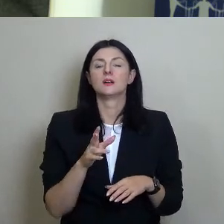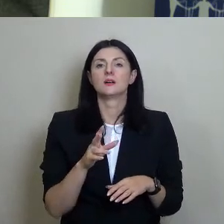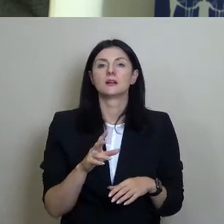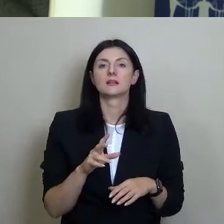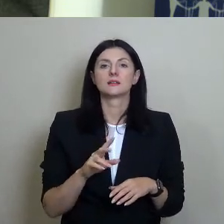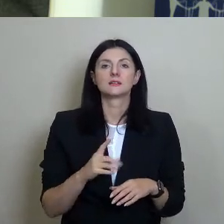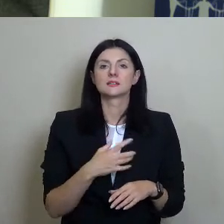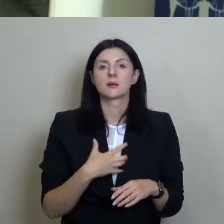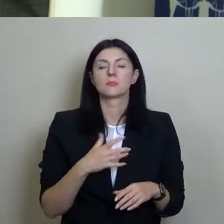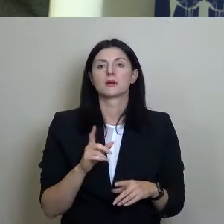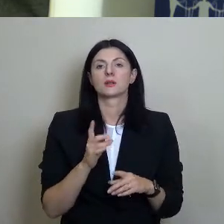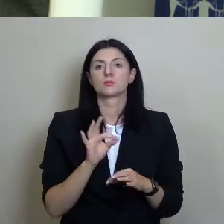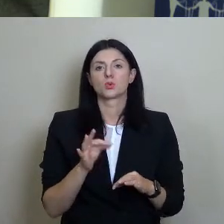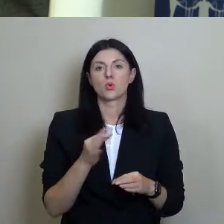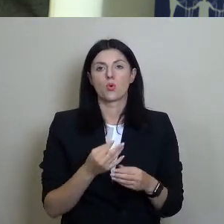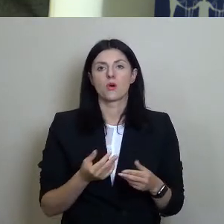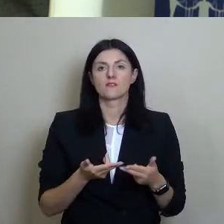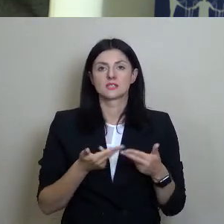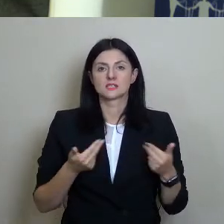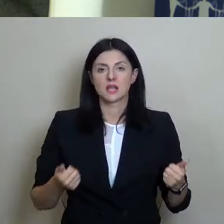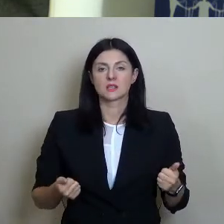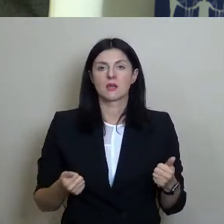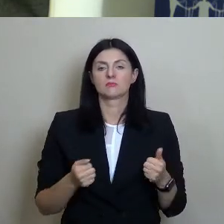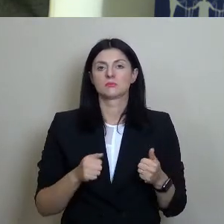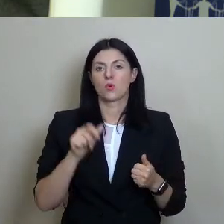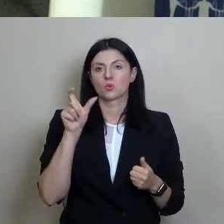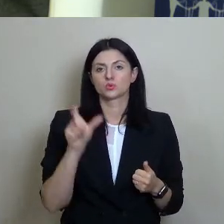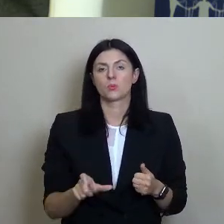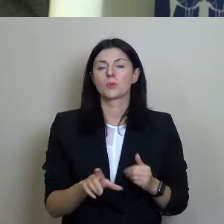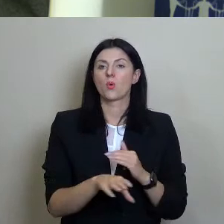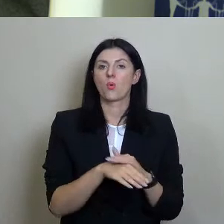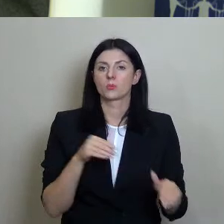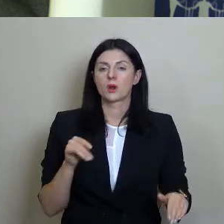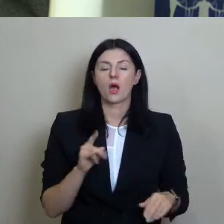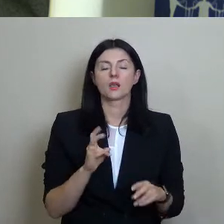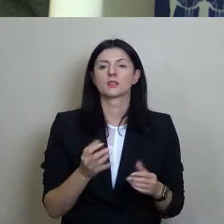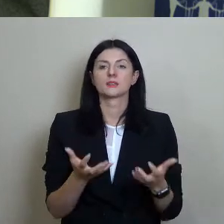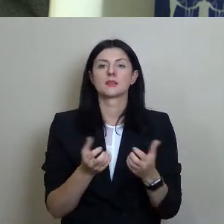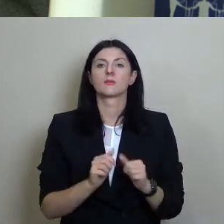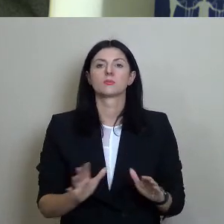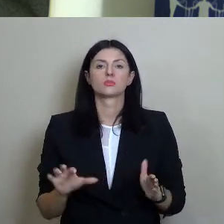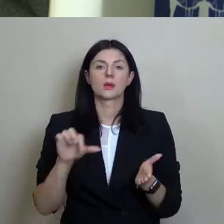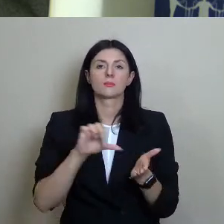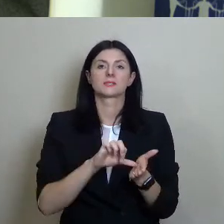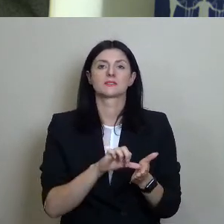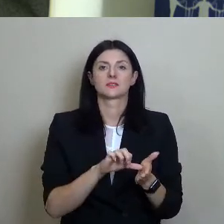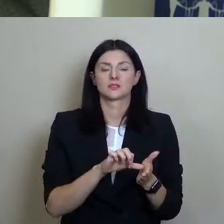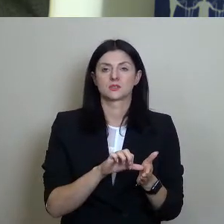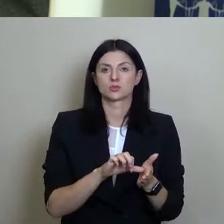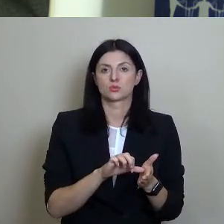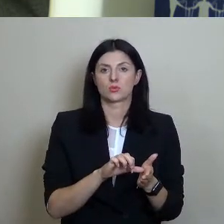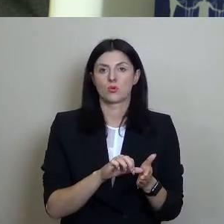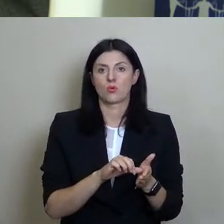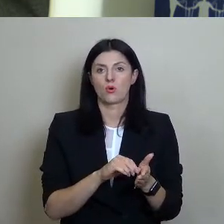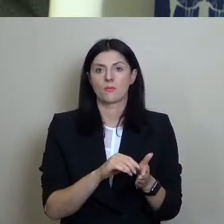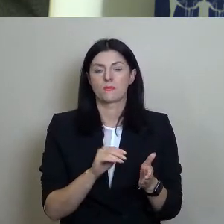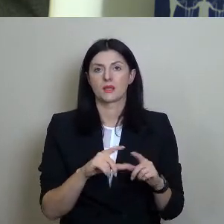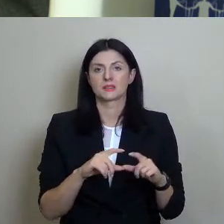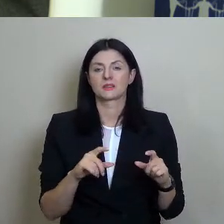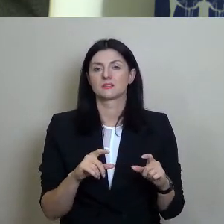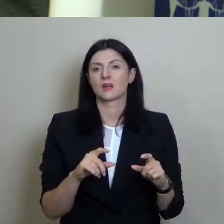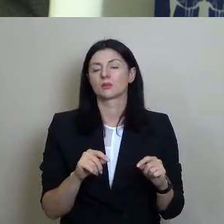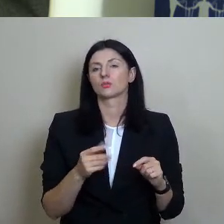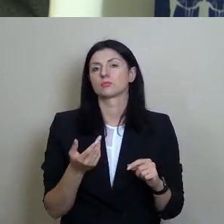distribution of the mandates, we are talking about recognizing the person elected, but